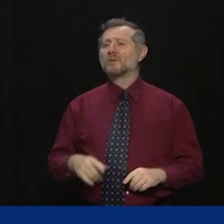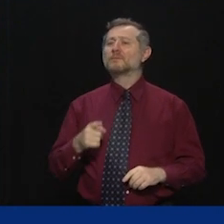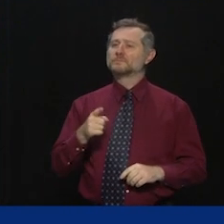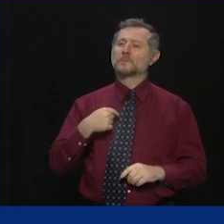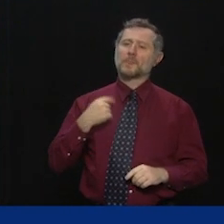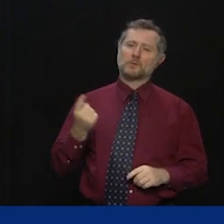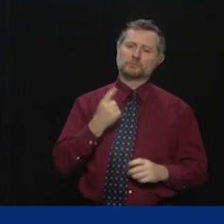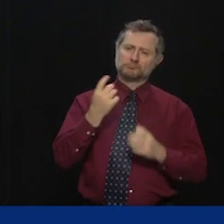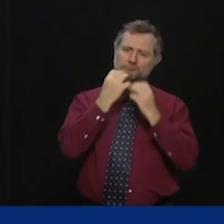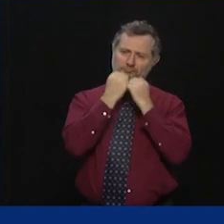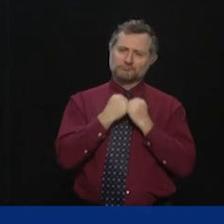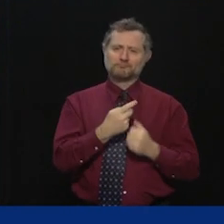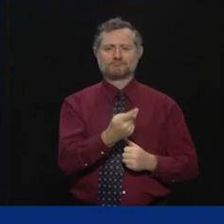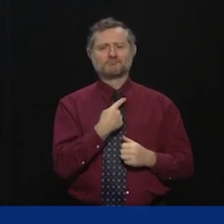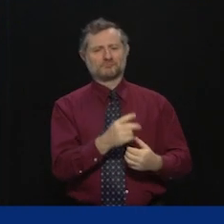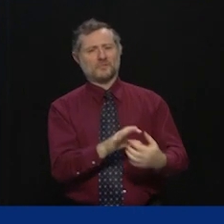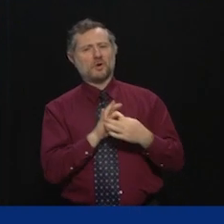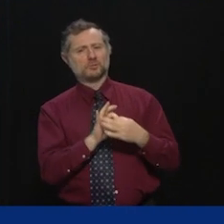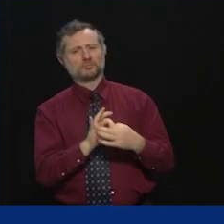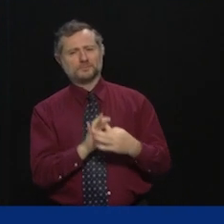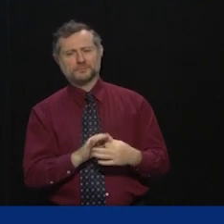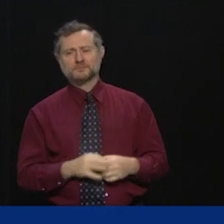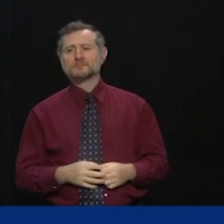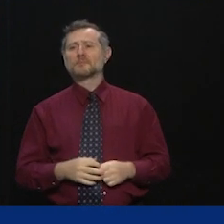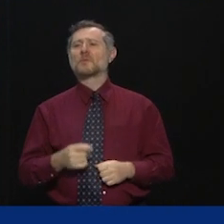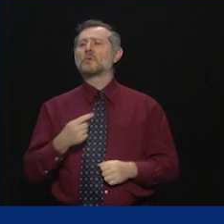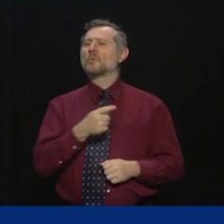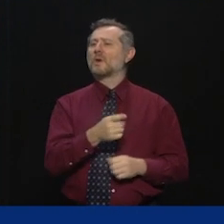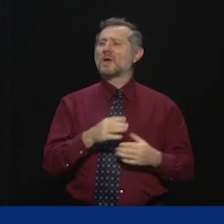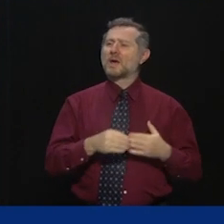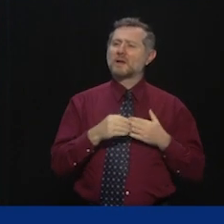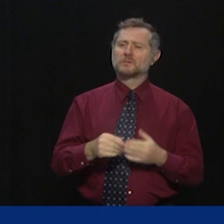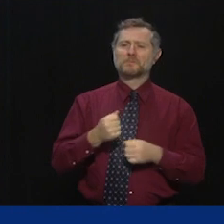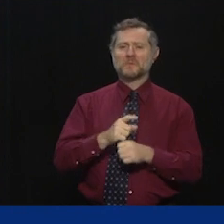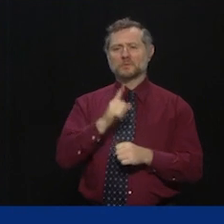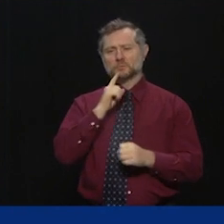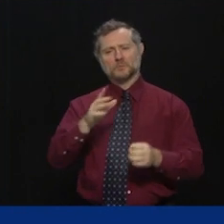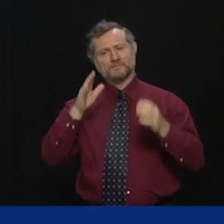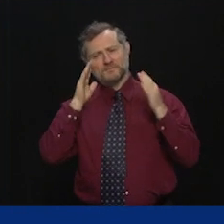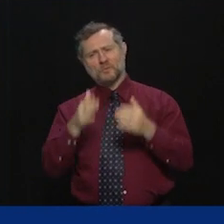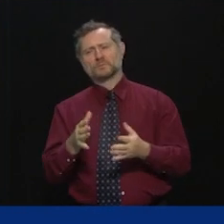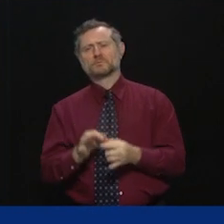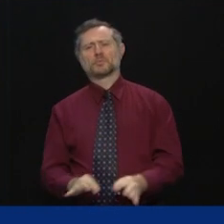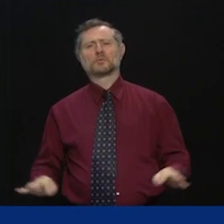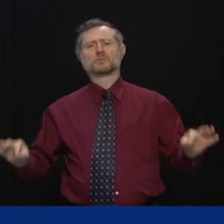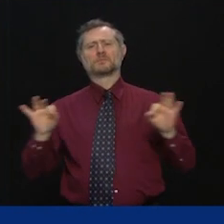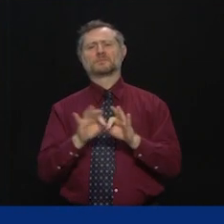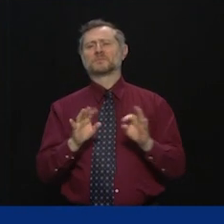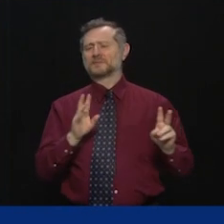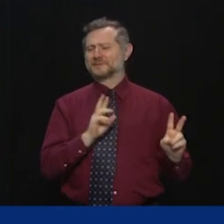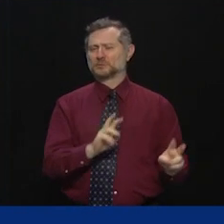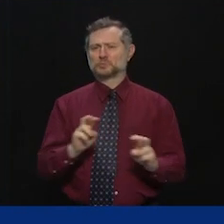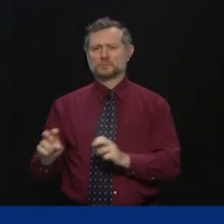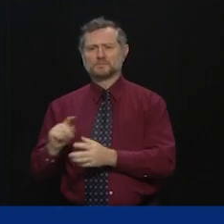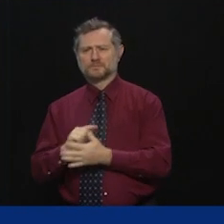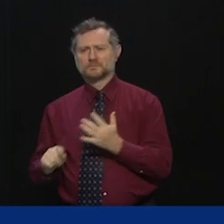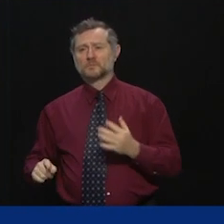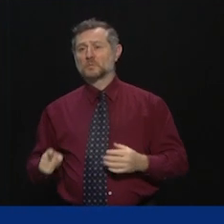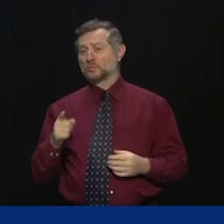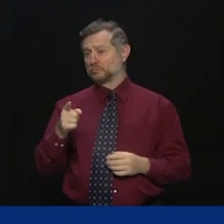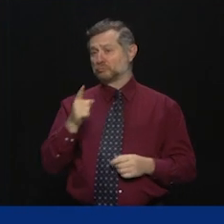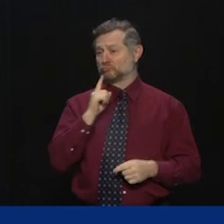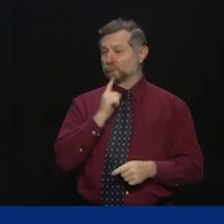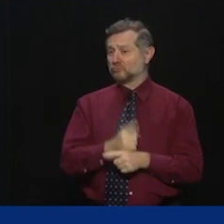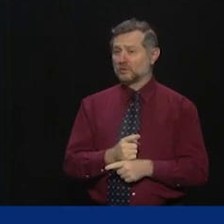our friendship and your guidance to make sure that we focus on the issues that were the most important. And you're absolutely right. We did a lot of